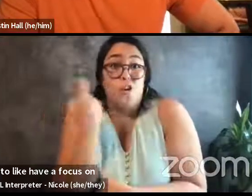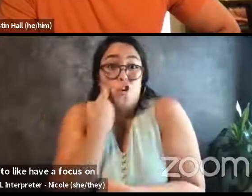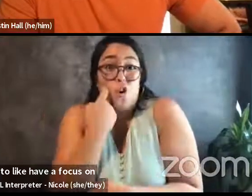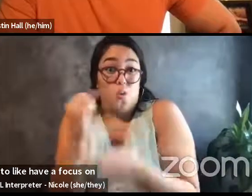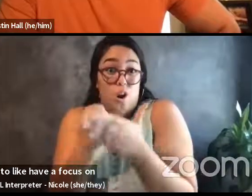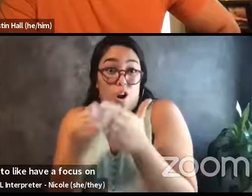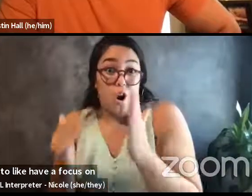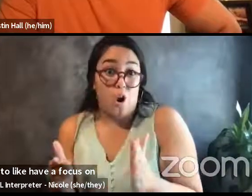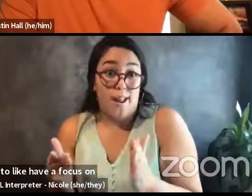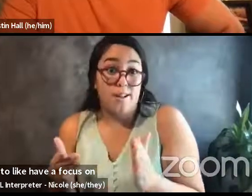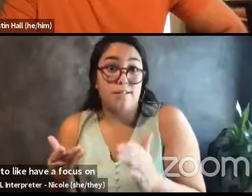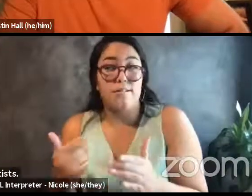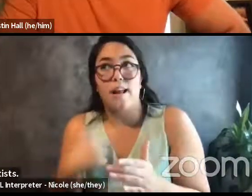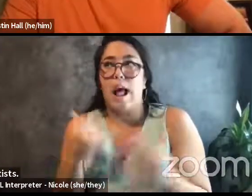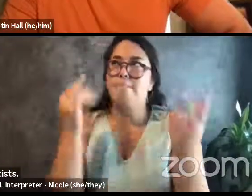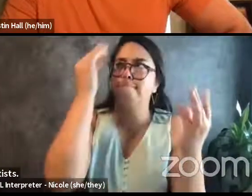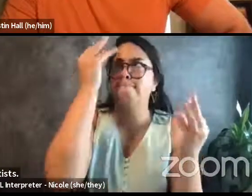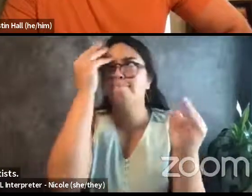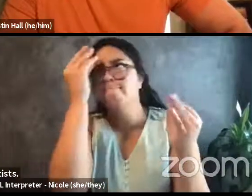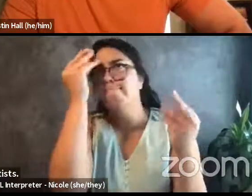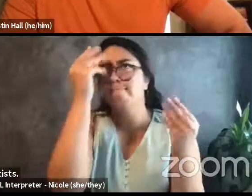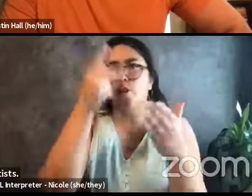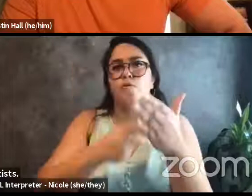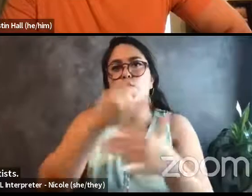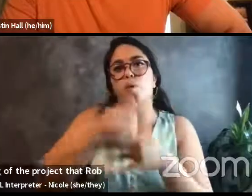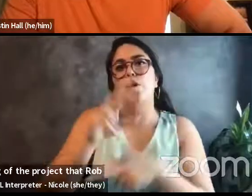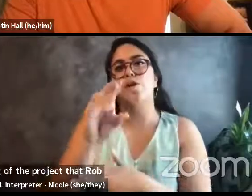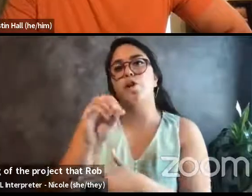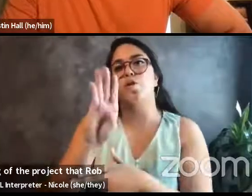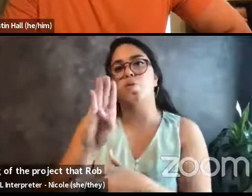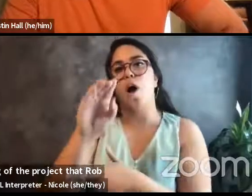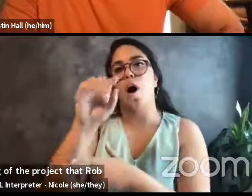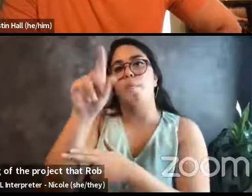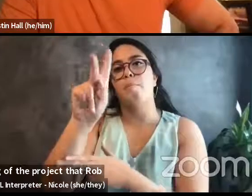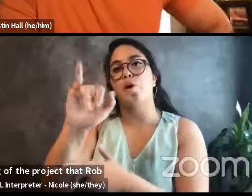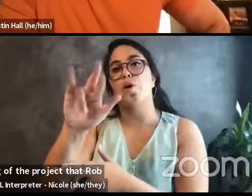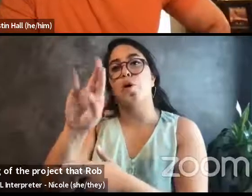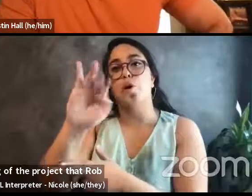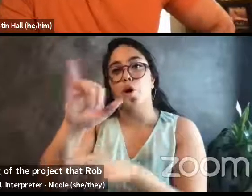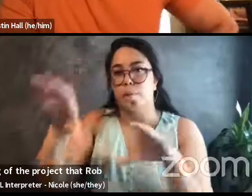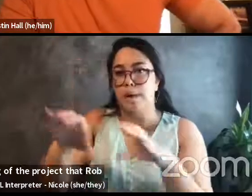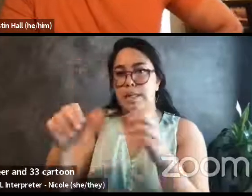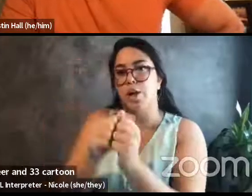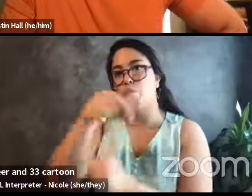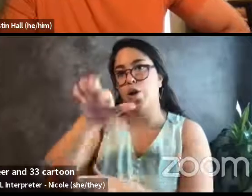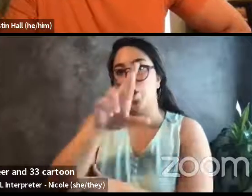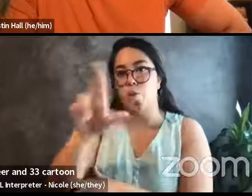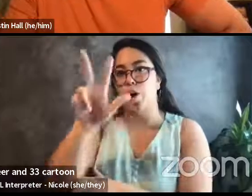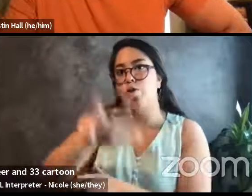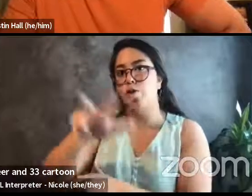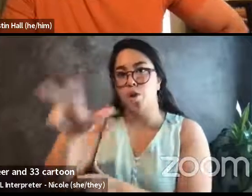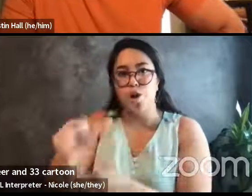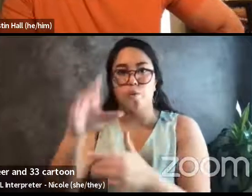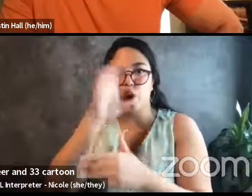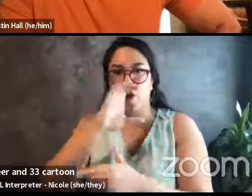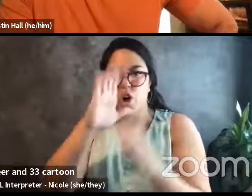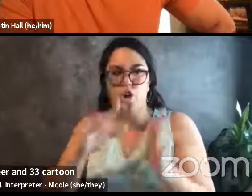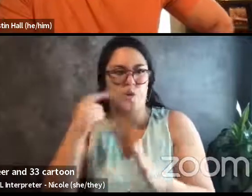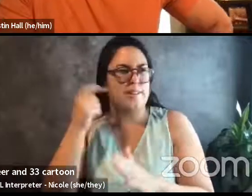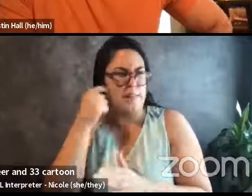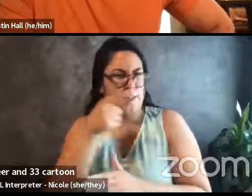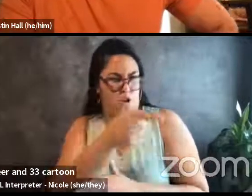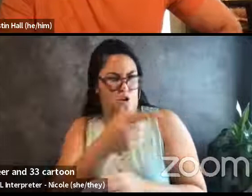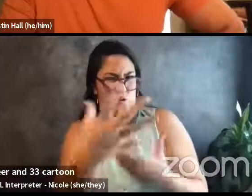I guess I'm kind of thinking of the project that Rob Kirby had done with queer and 33 cartoonists, which I believe you were also part of.